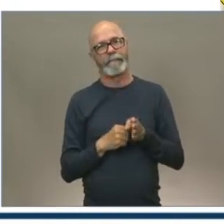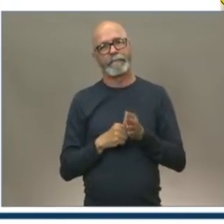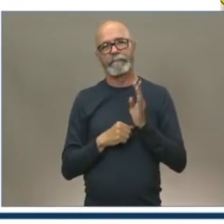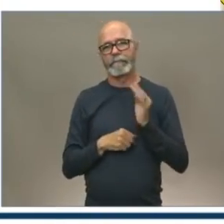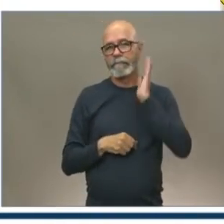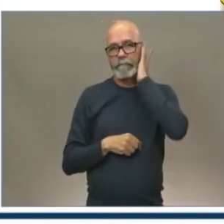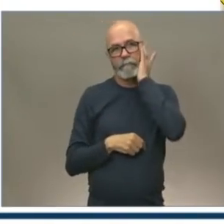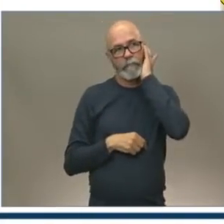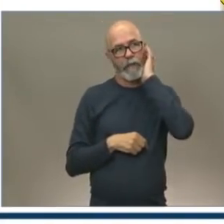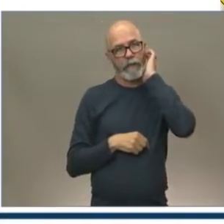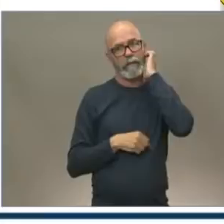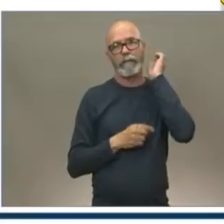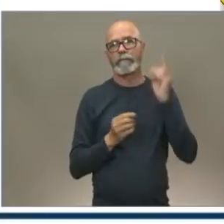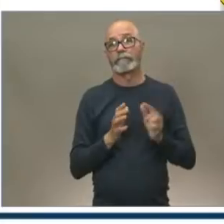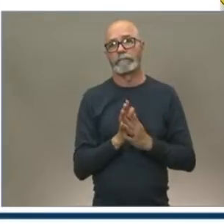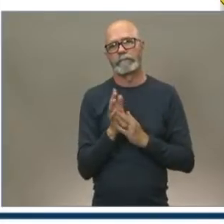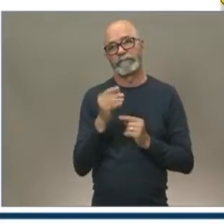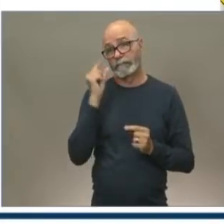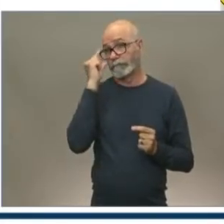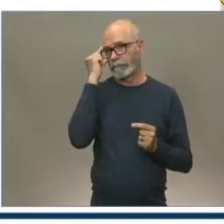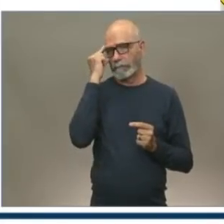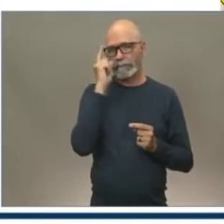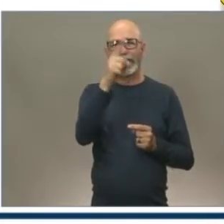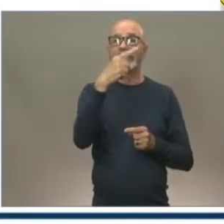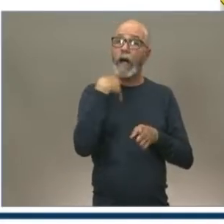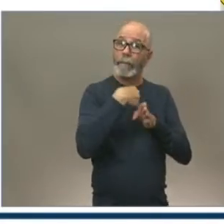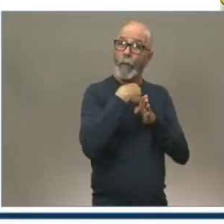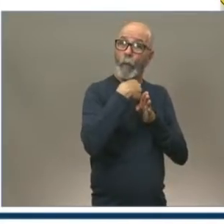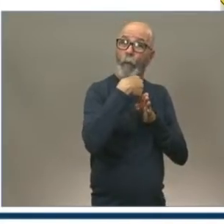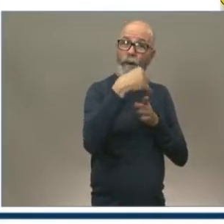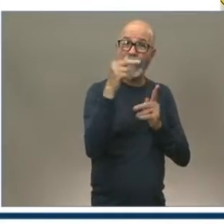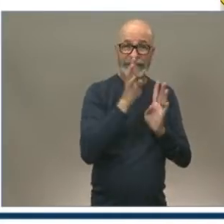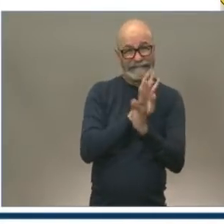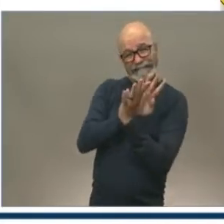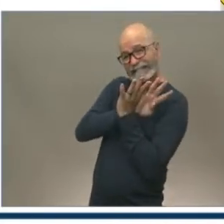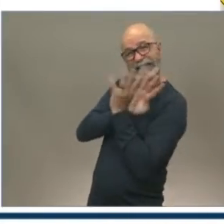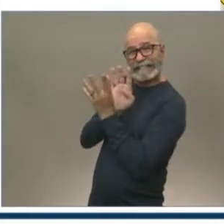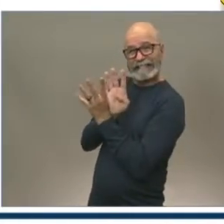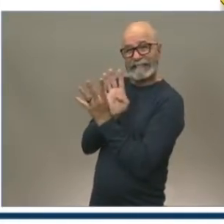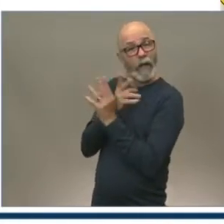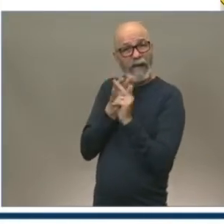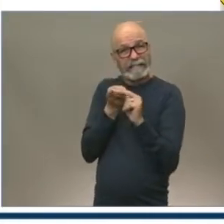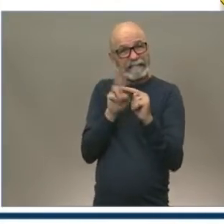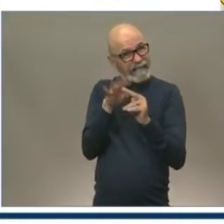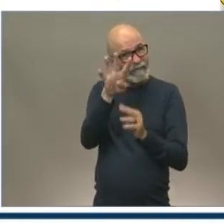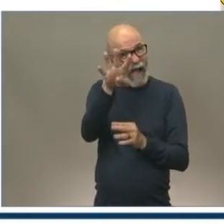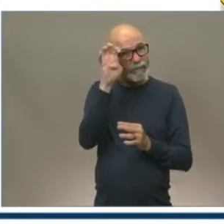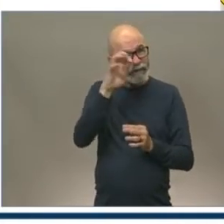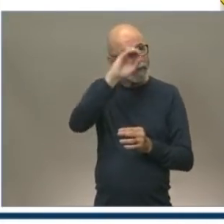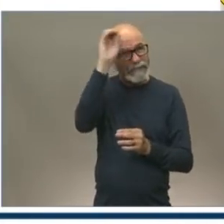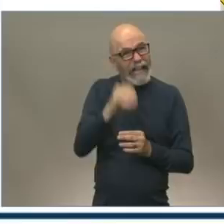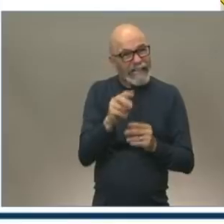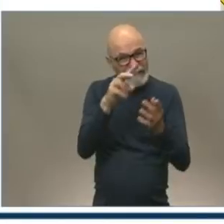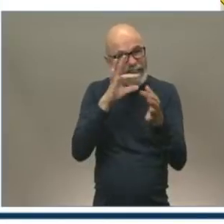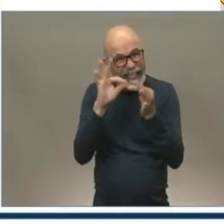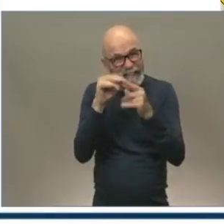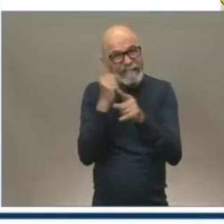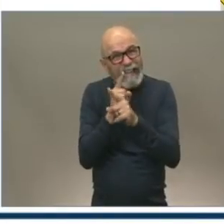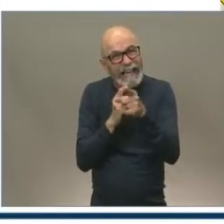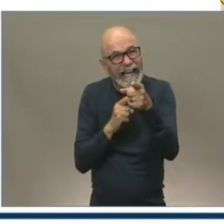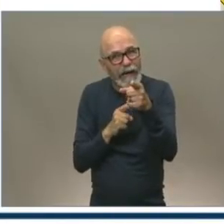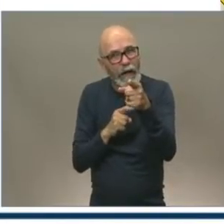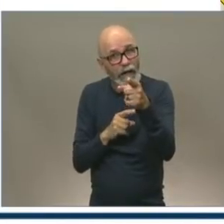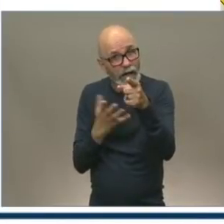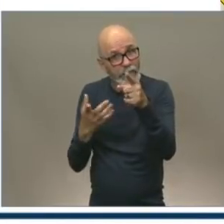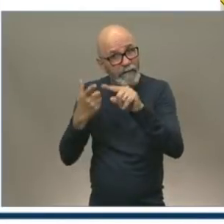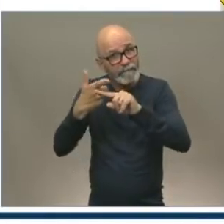400% increase at the border. Do we think a lot of this is because people are coming here because we have less COVID?